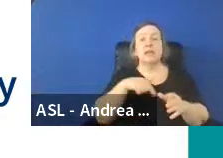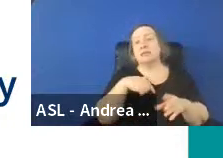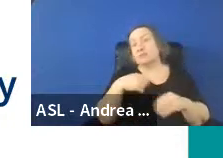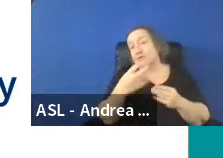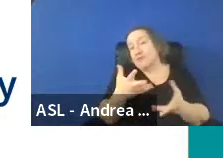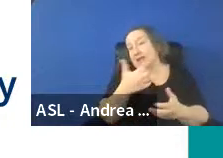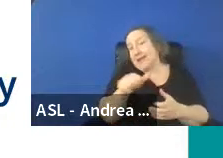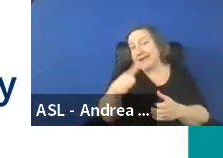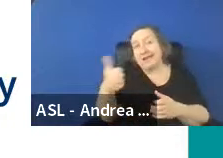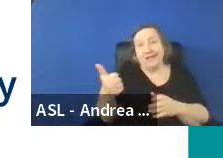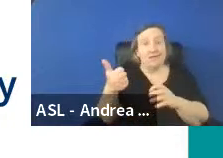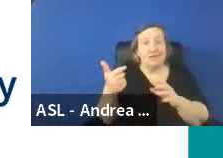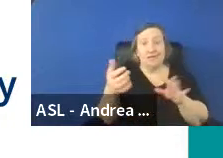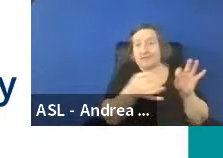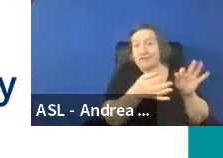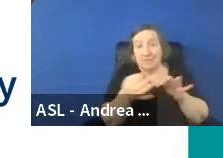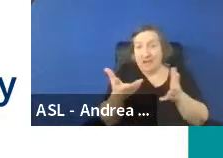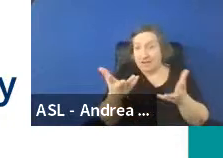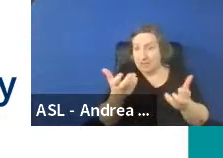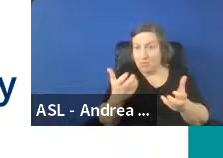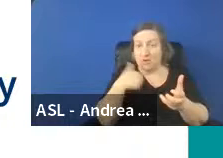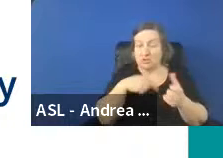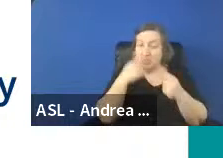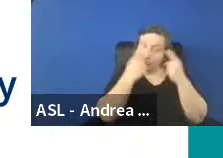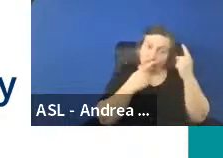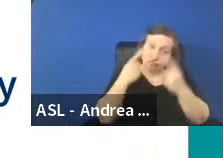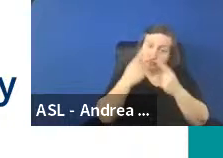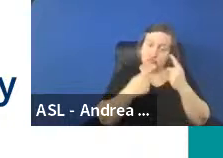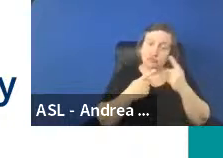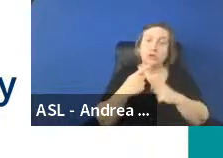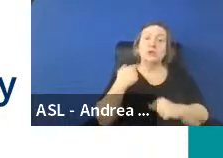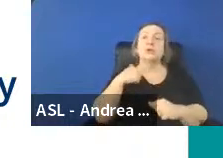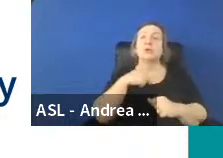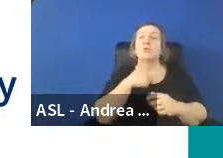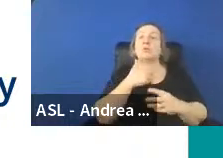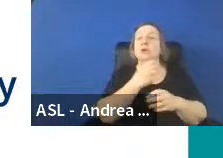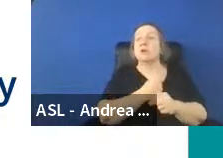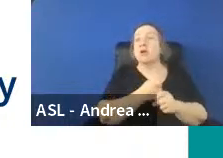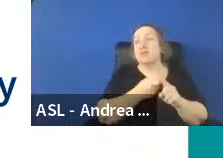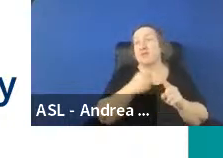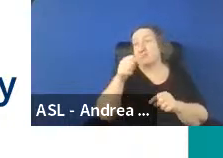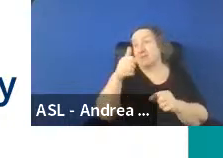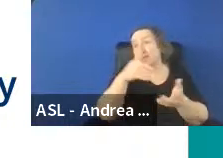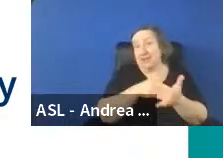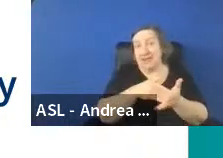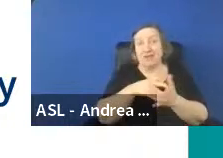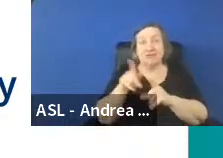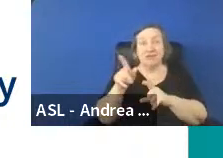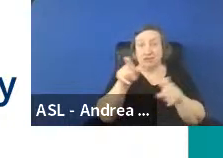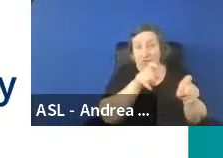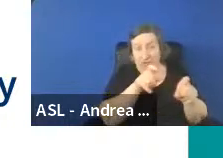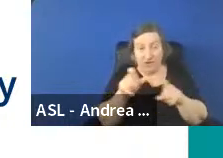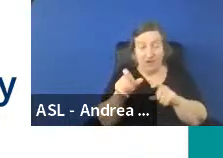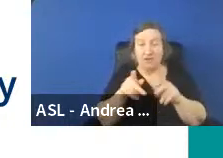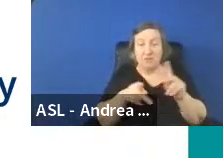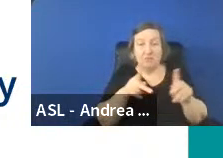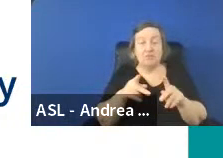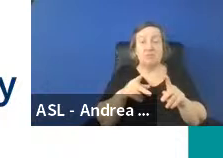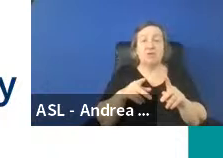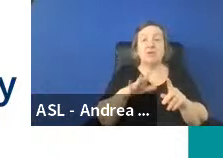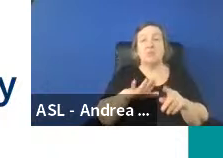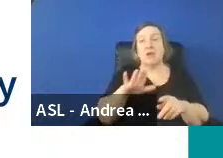any other feedback that they wanted to make sure we considered. We did receive out of the 10,000 survey participants about